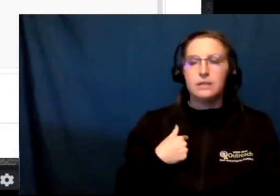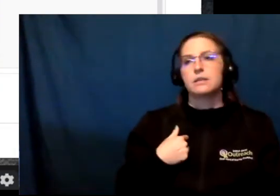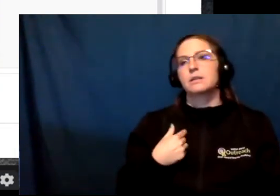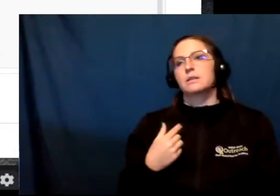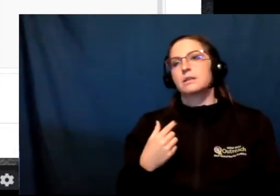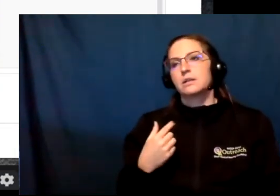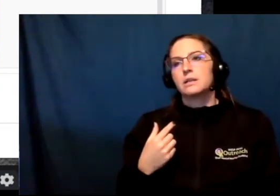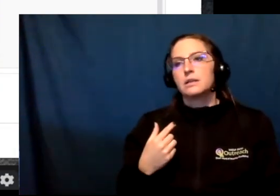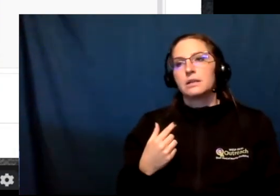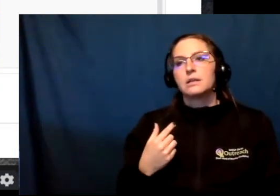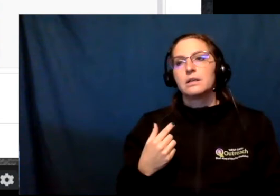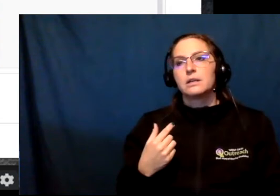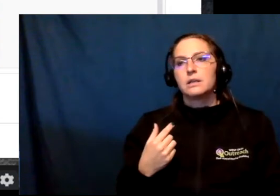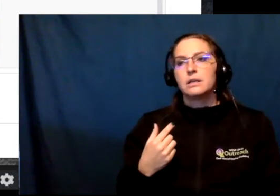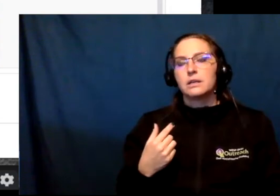that